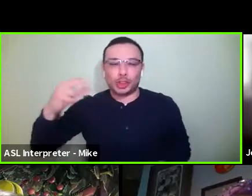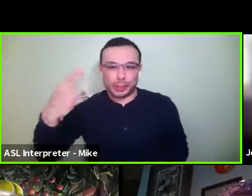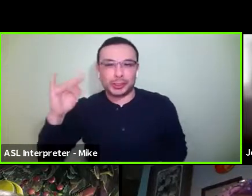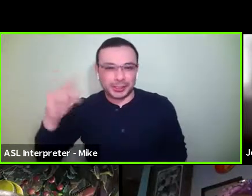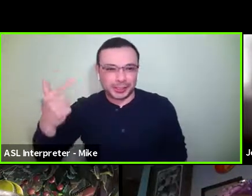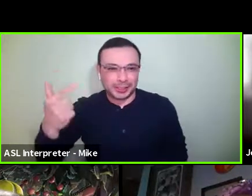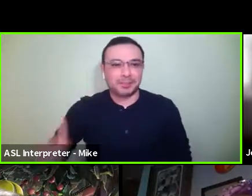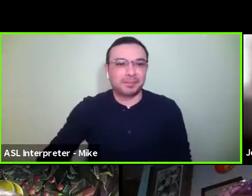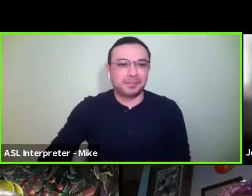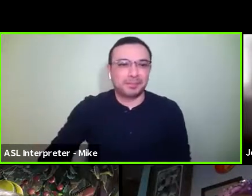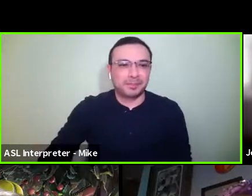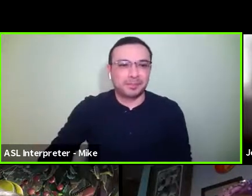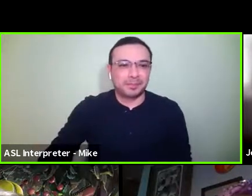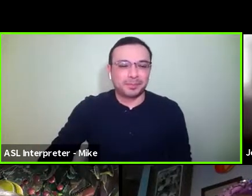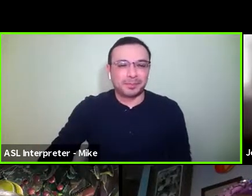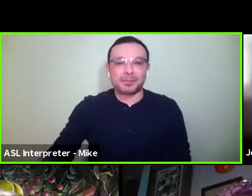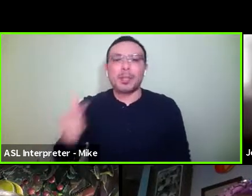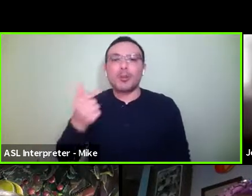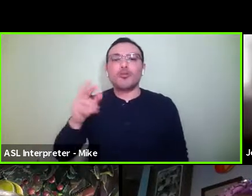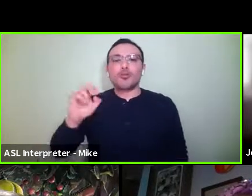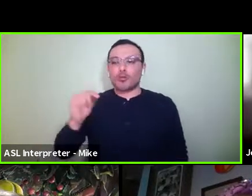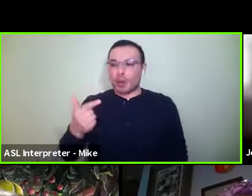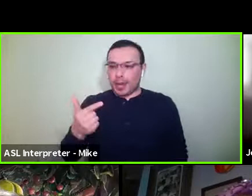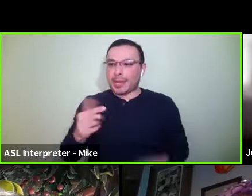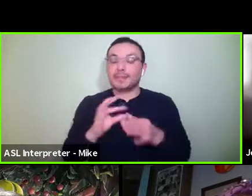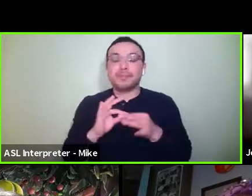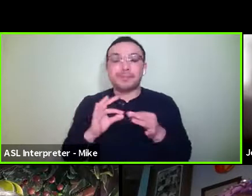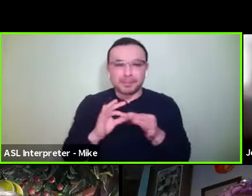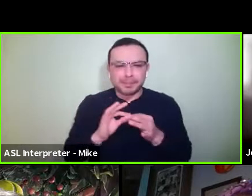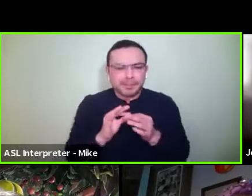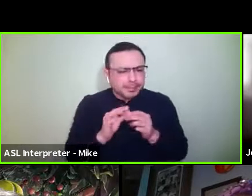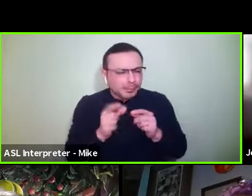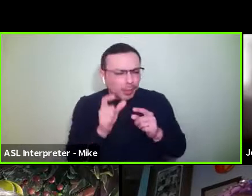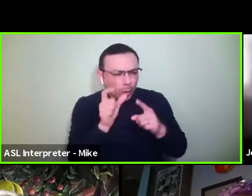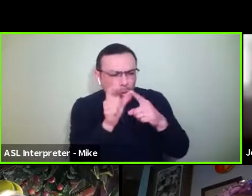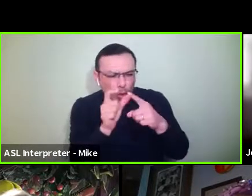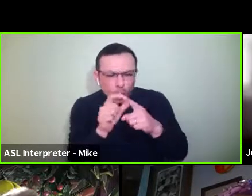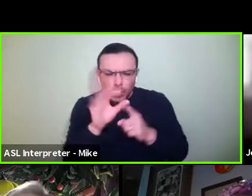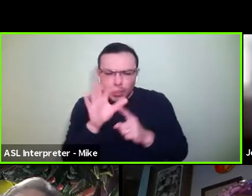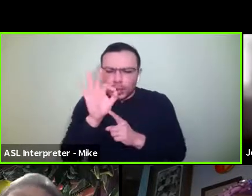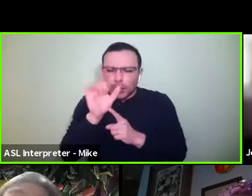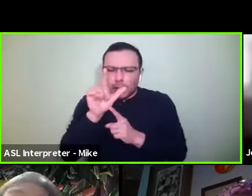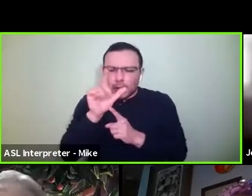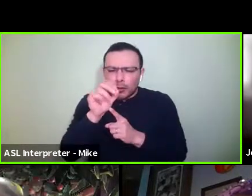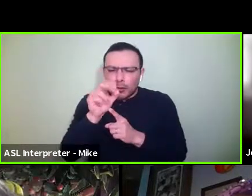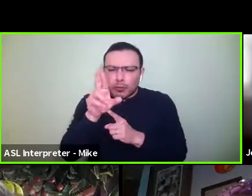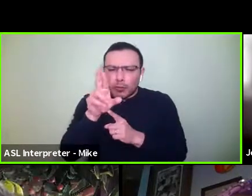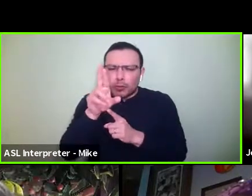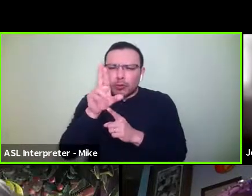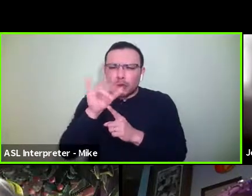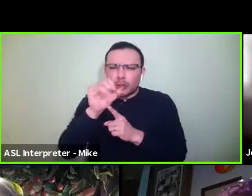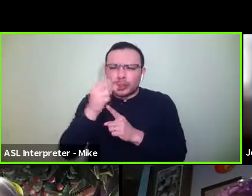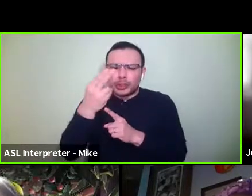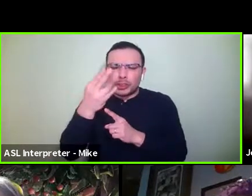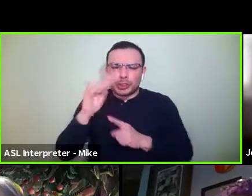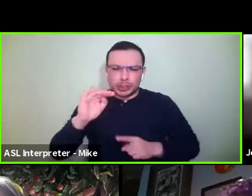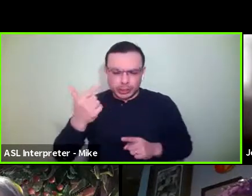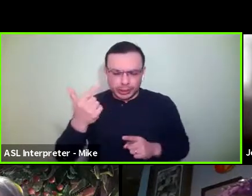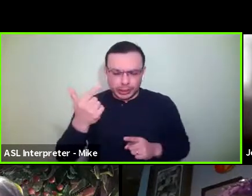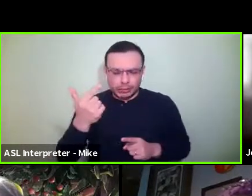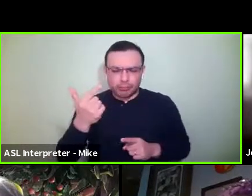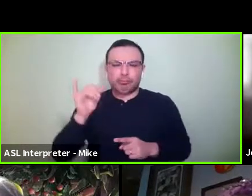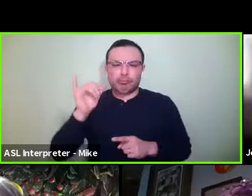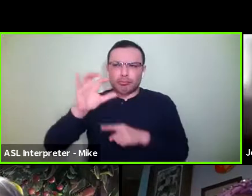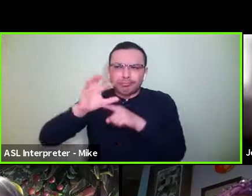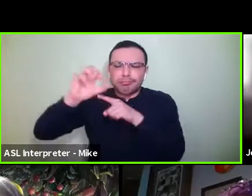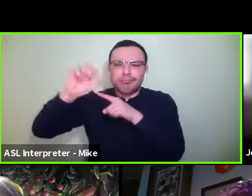understand Professor Prahlad to be reinterpreting flourishing so as to be lamenting limitations